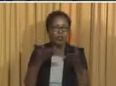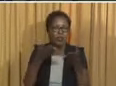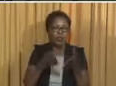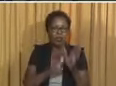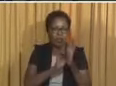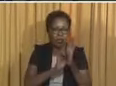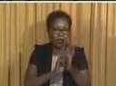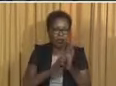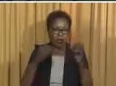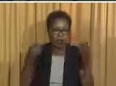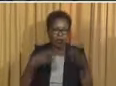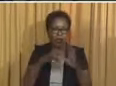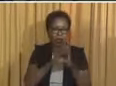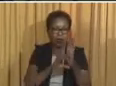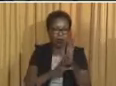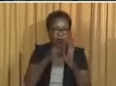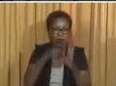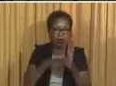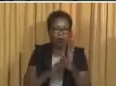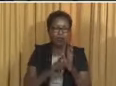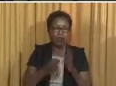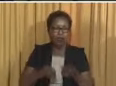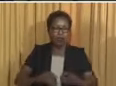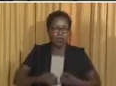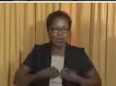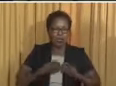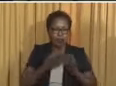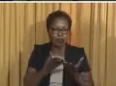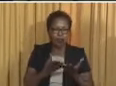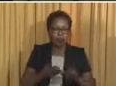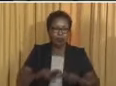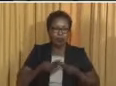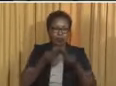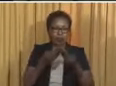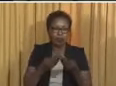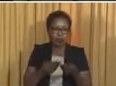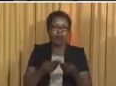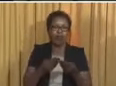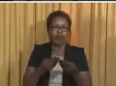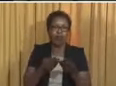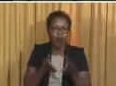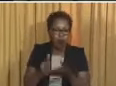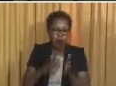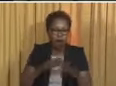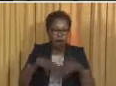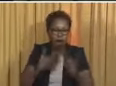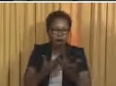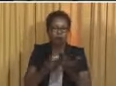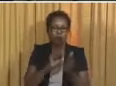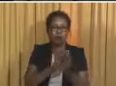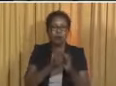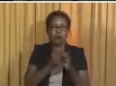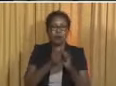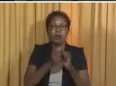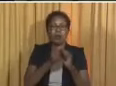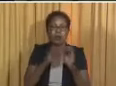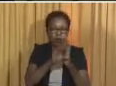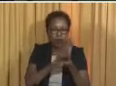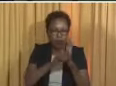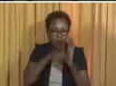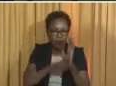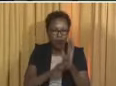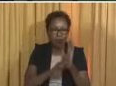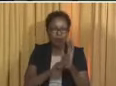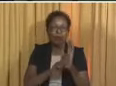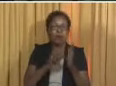that the Constitution itself expressly provides an inbuilt amendment procedure for any anticipated amendments. Consequently, it